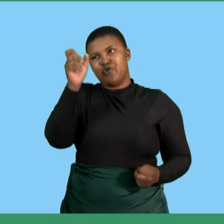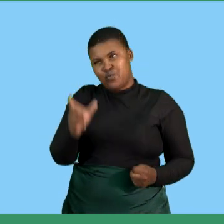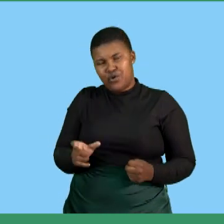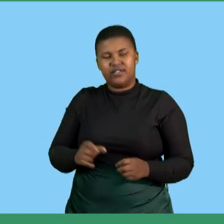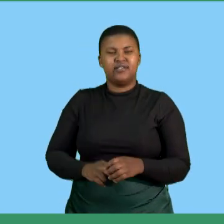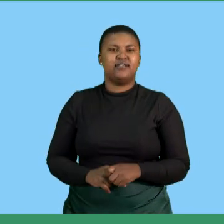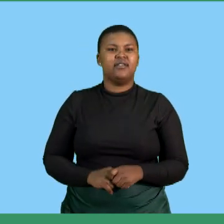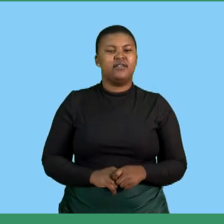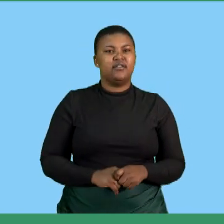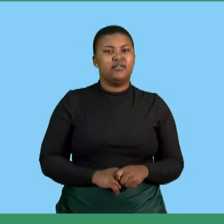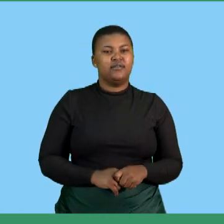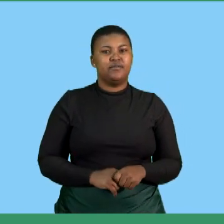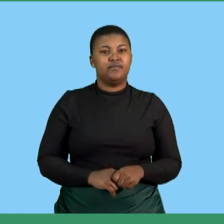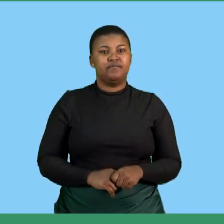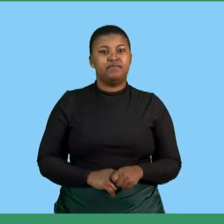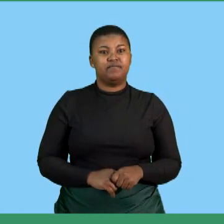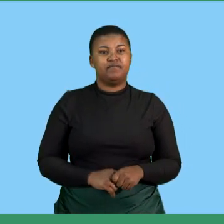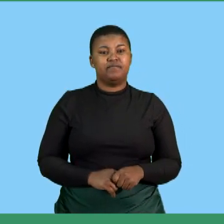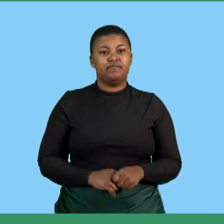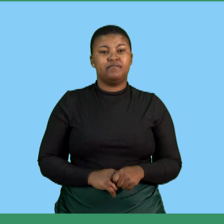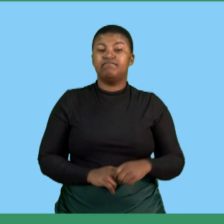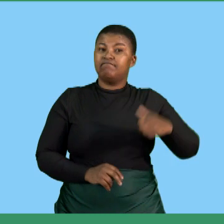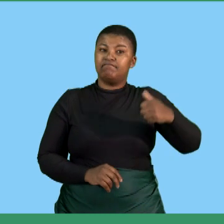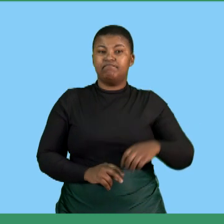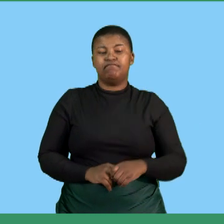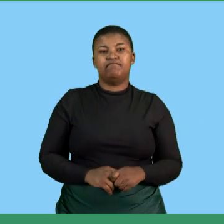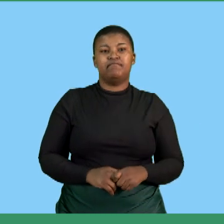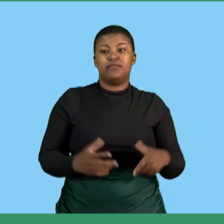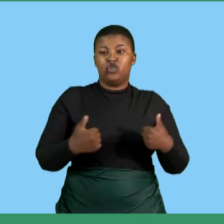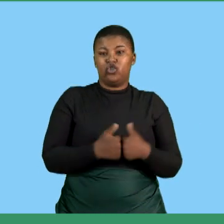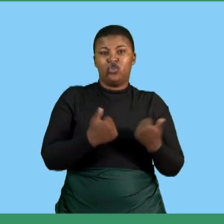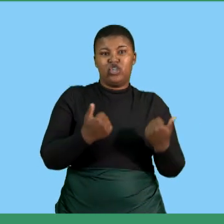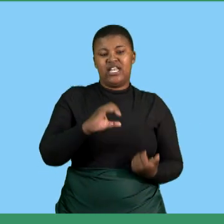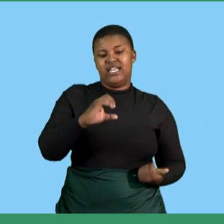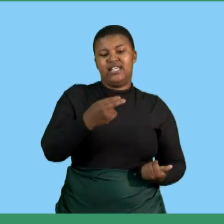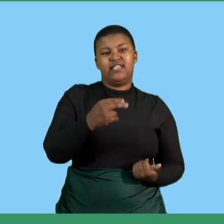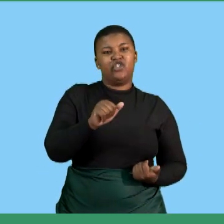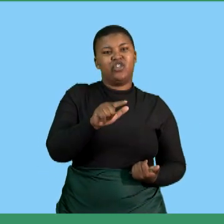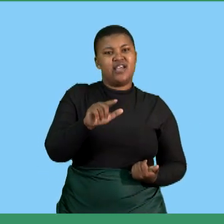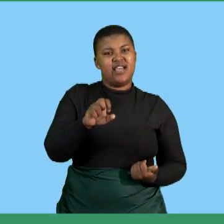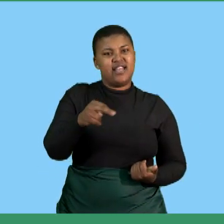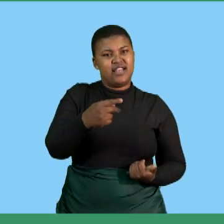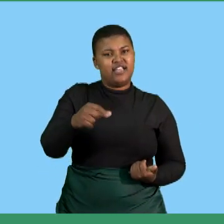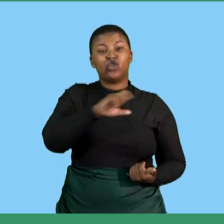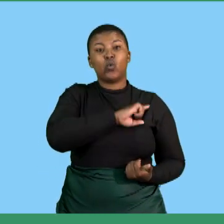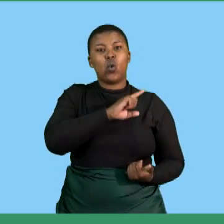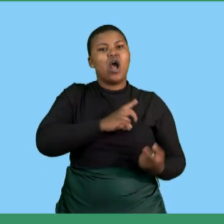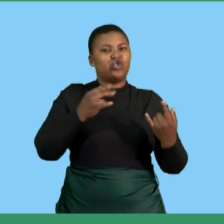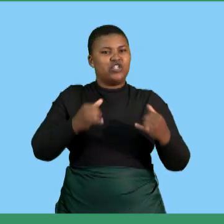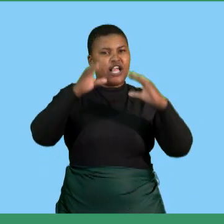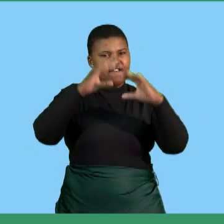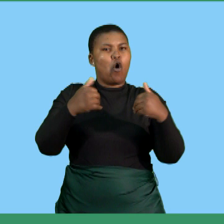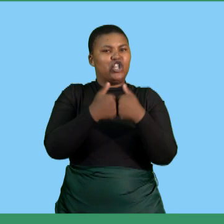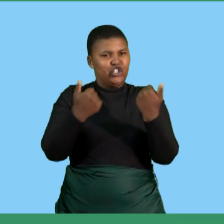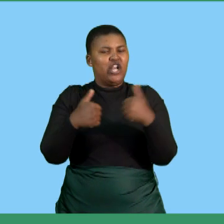our new words for today. The first word is then challenge, because we will of course be